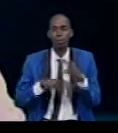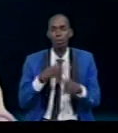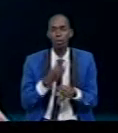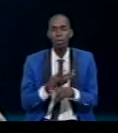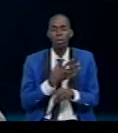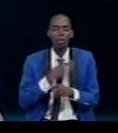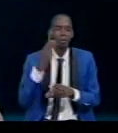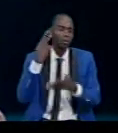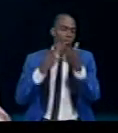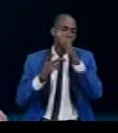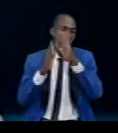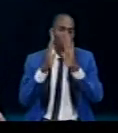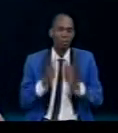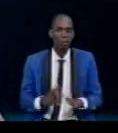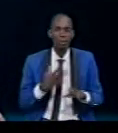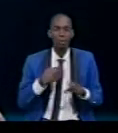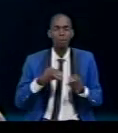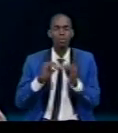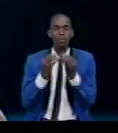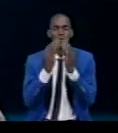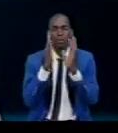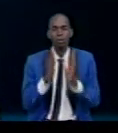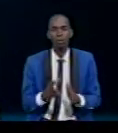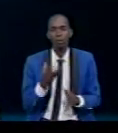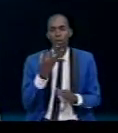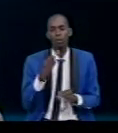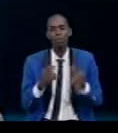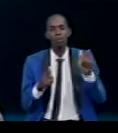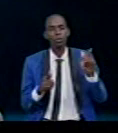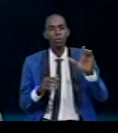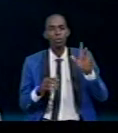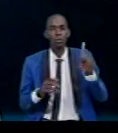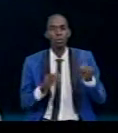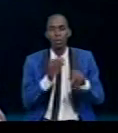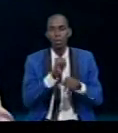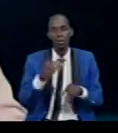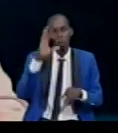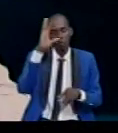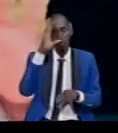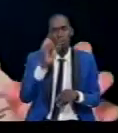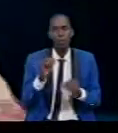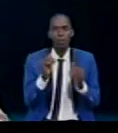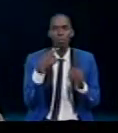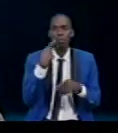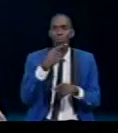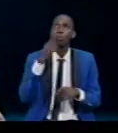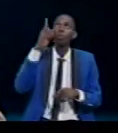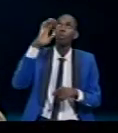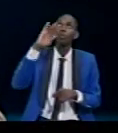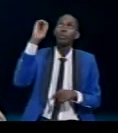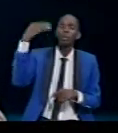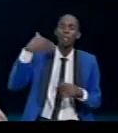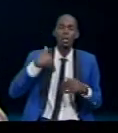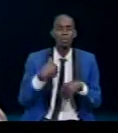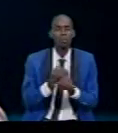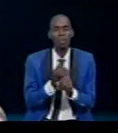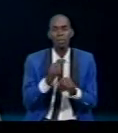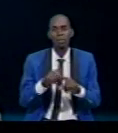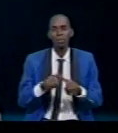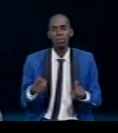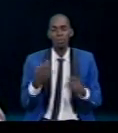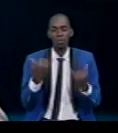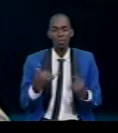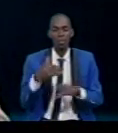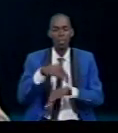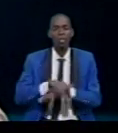and convener of GCK, a man whose God's grace has made all the difference. So